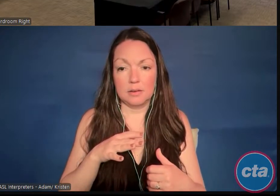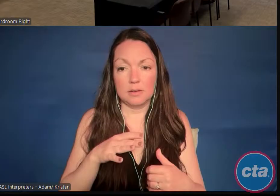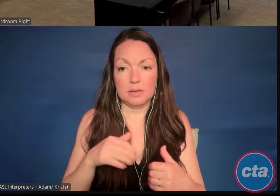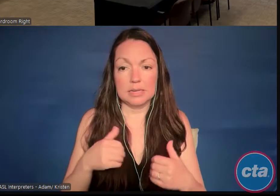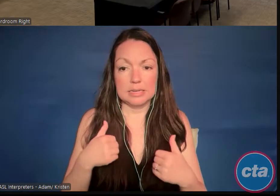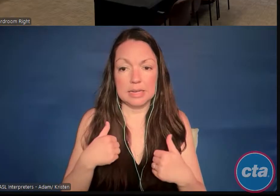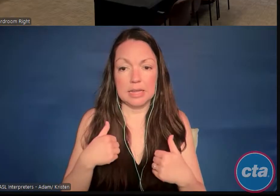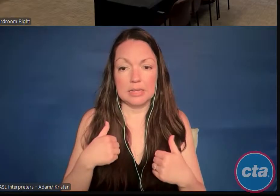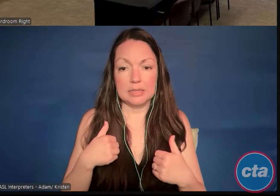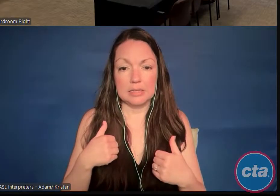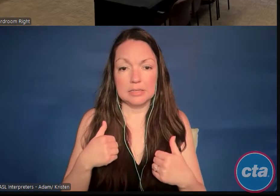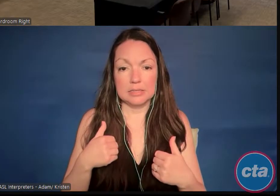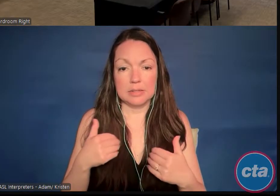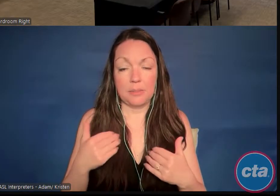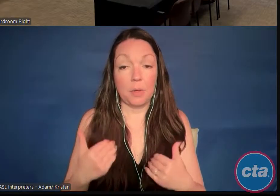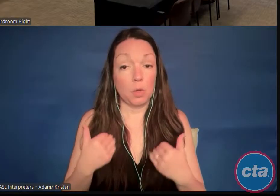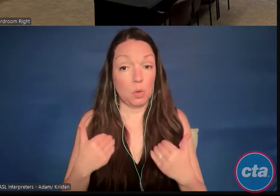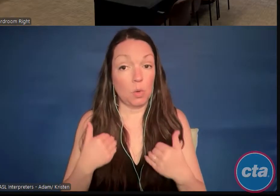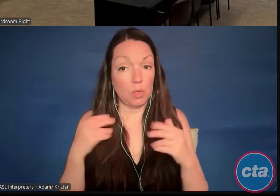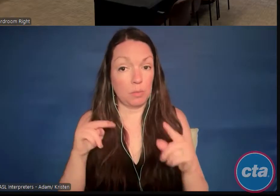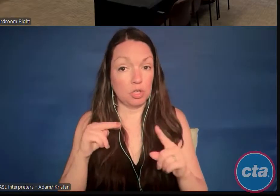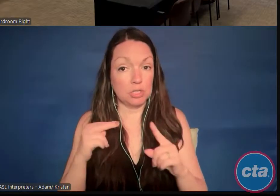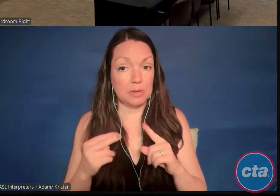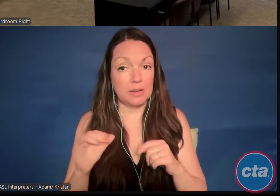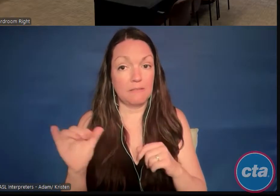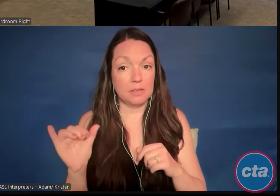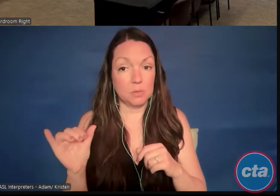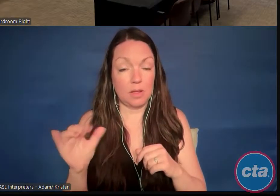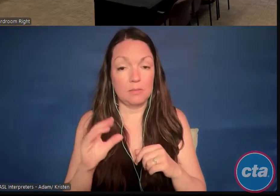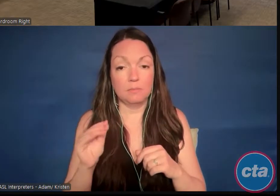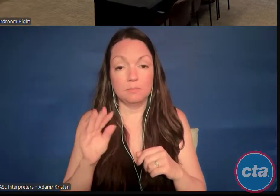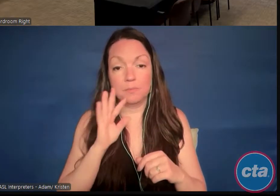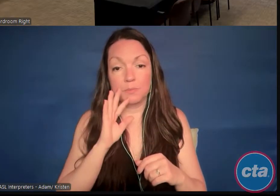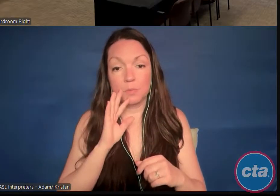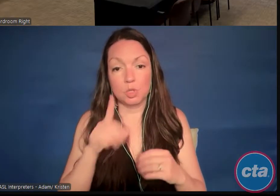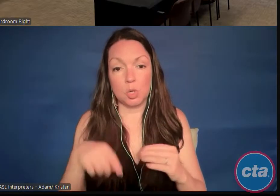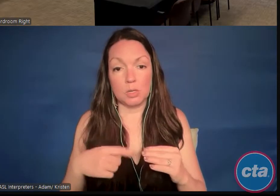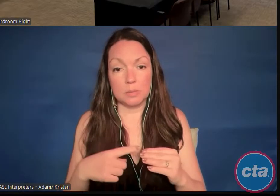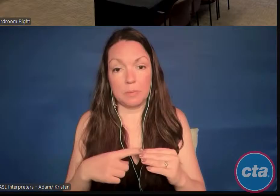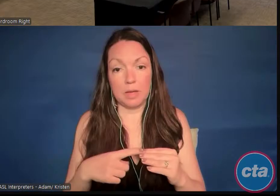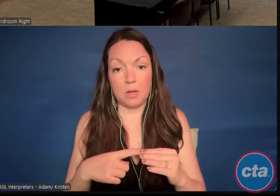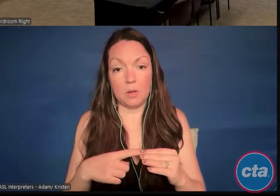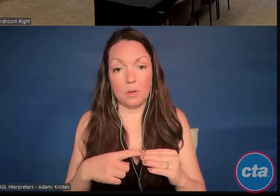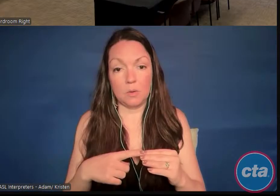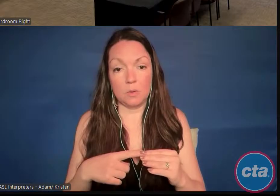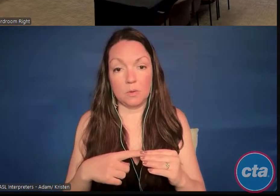has a youth perspective on that as well. And we had talked about,